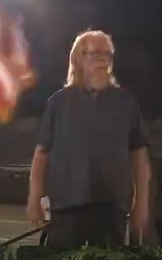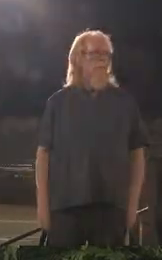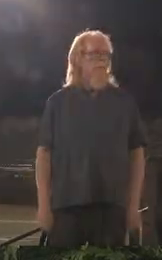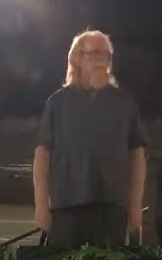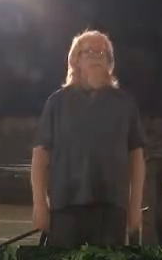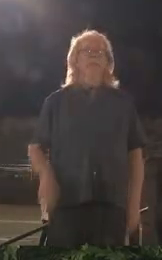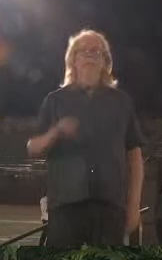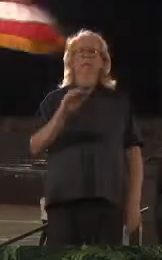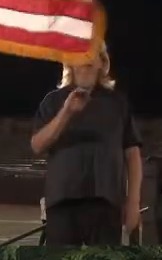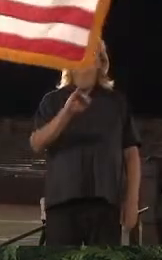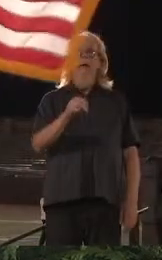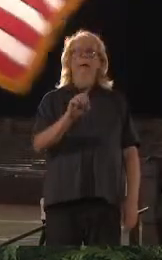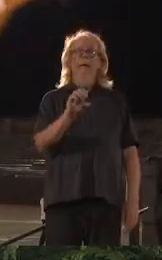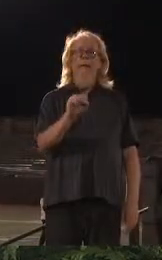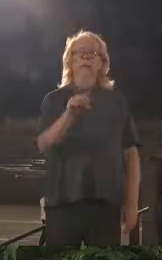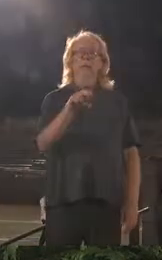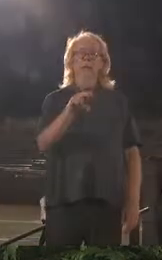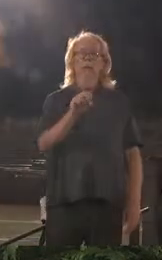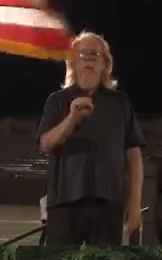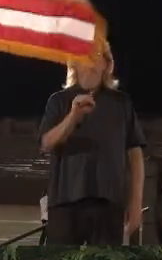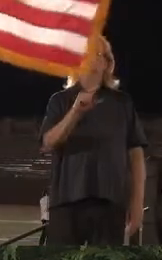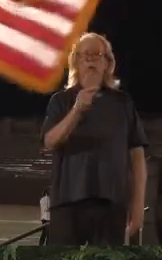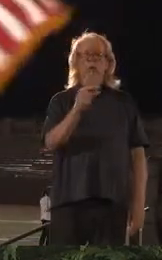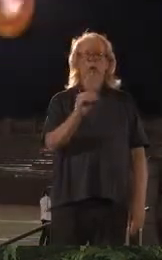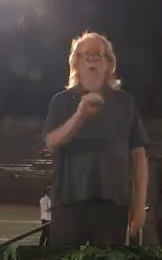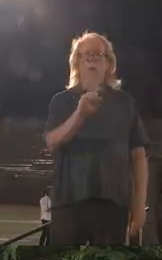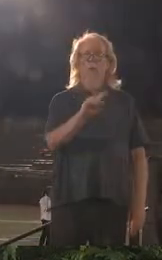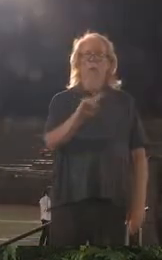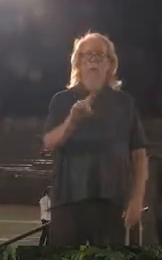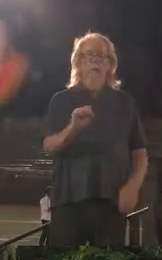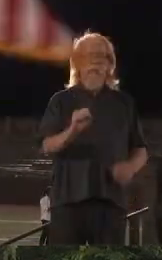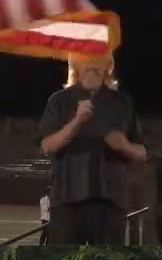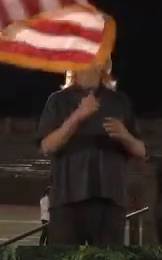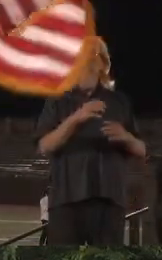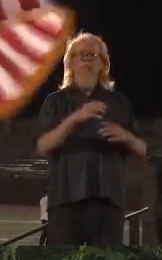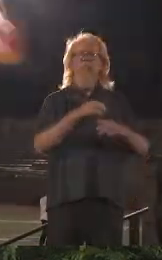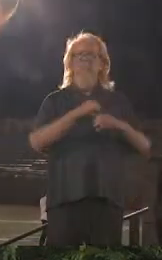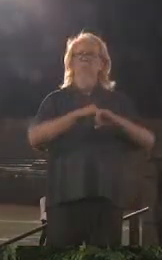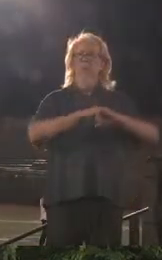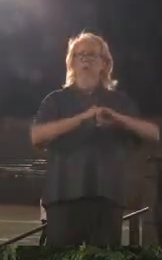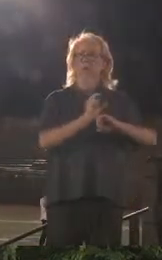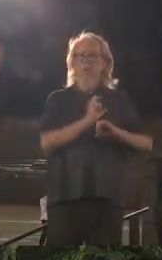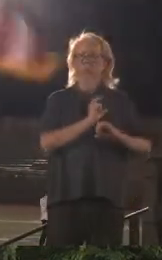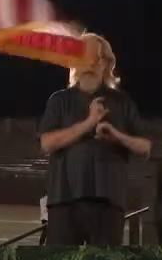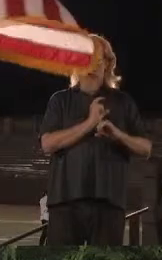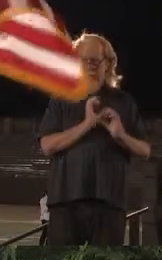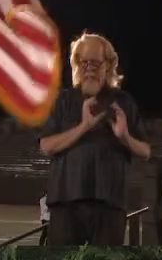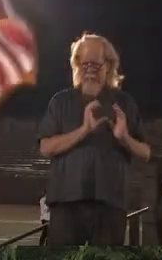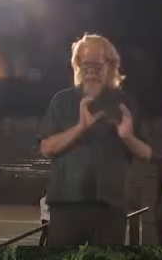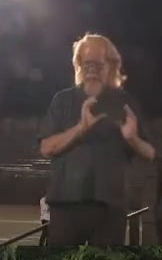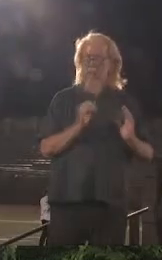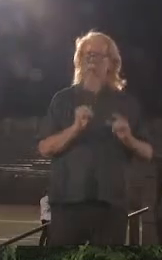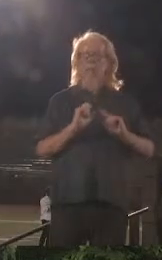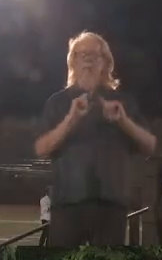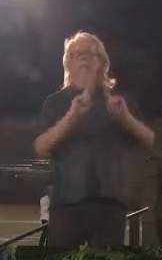Jesus Israel Gonzalez earned a certification as security officer and will be attending the University of Texas at San